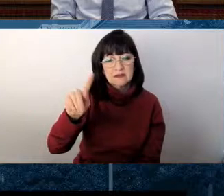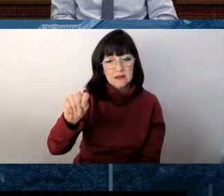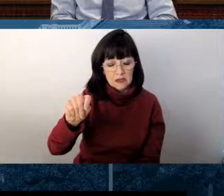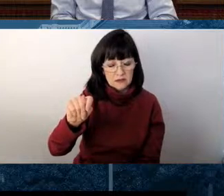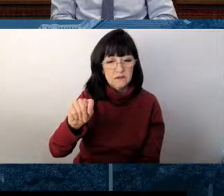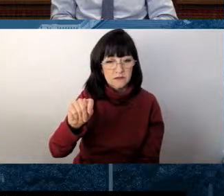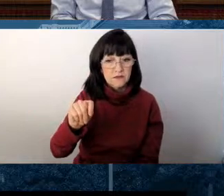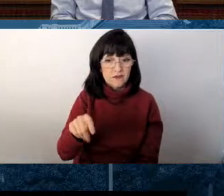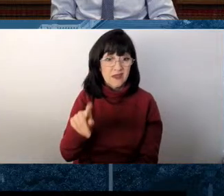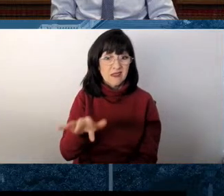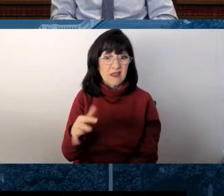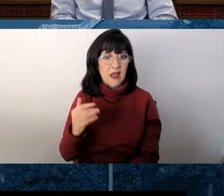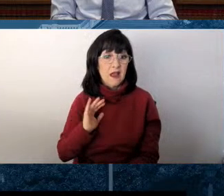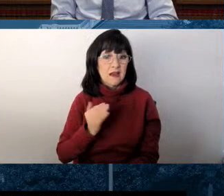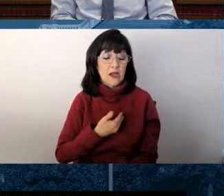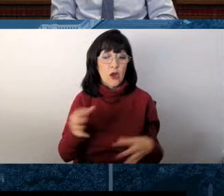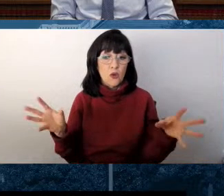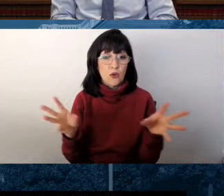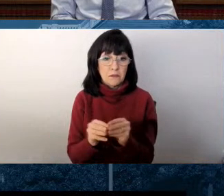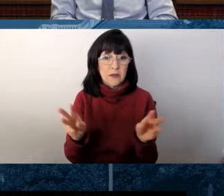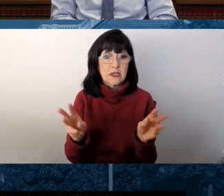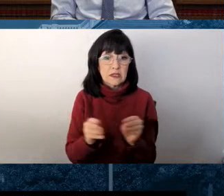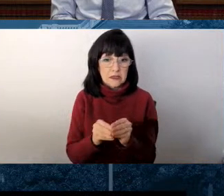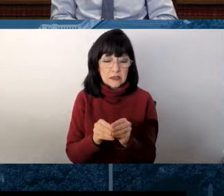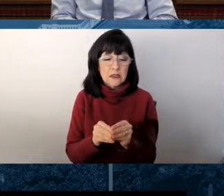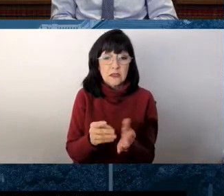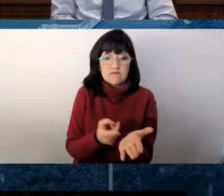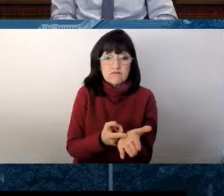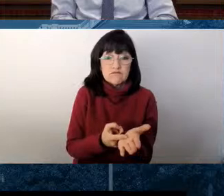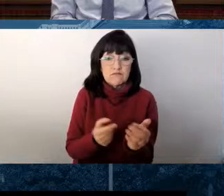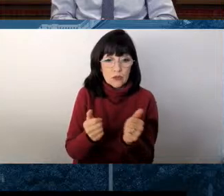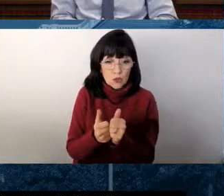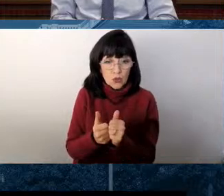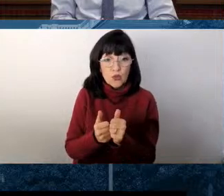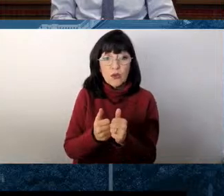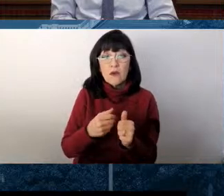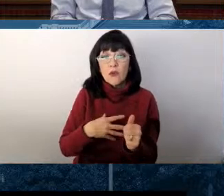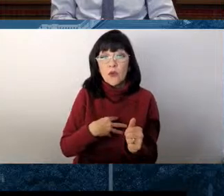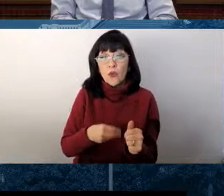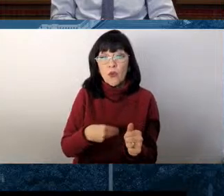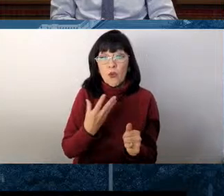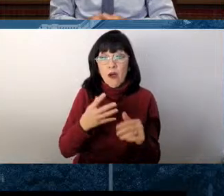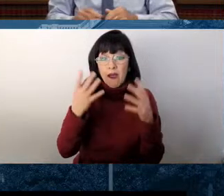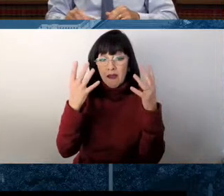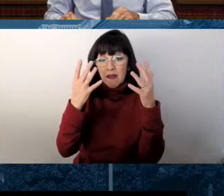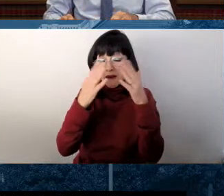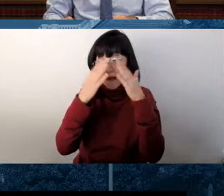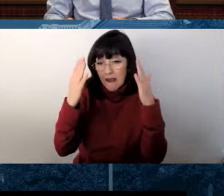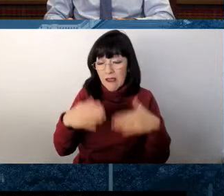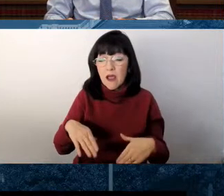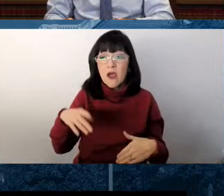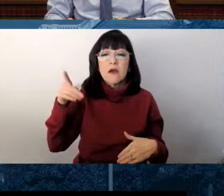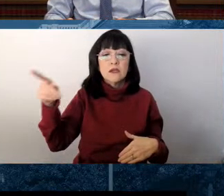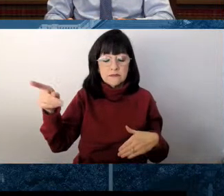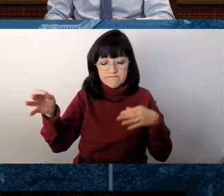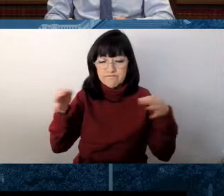been requested the availability of that. So here you can go directly to that, get a rapid test at